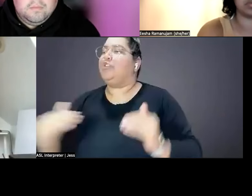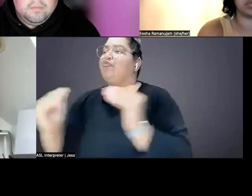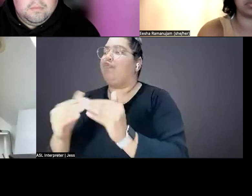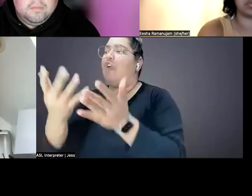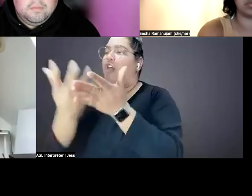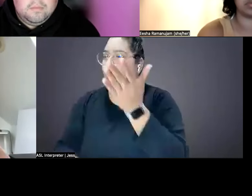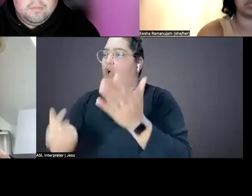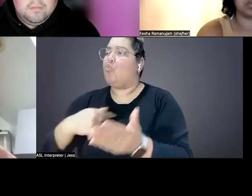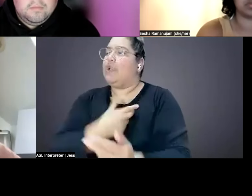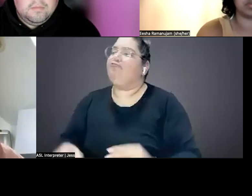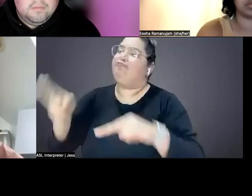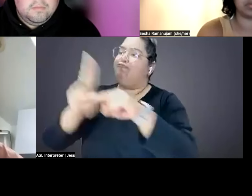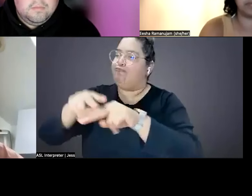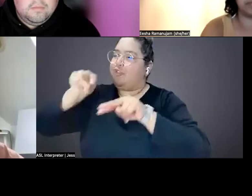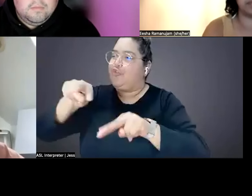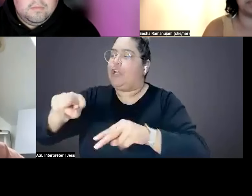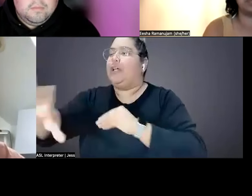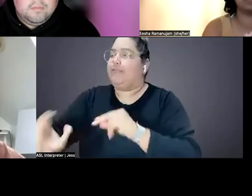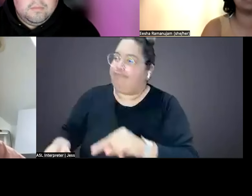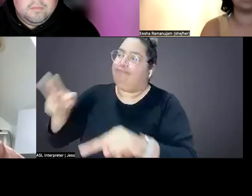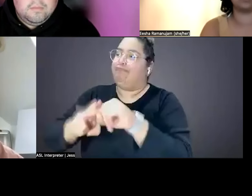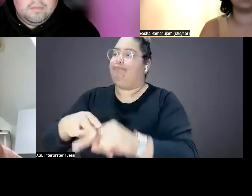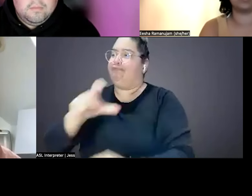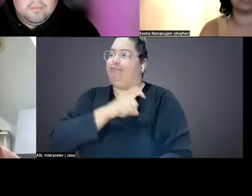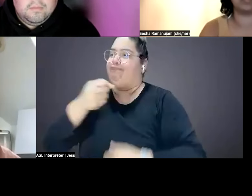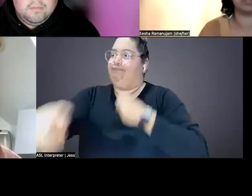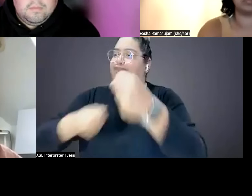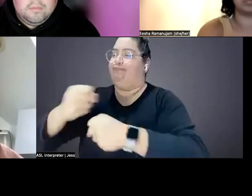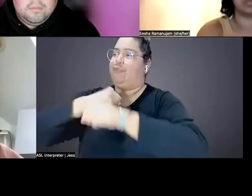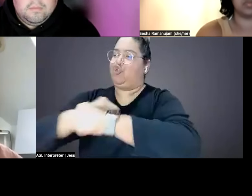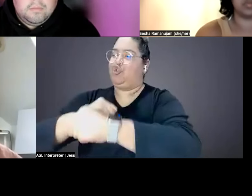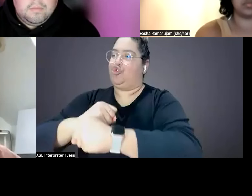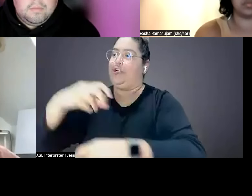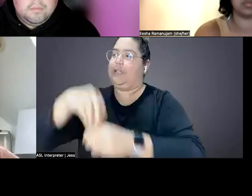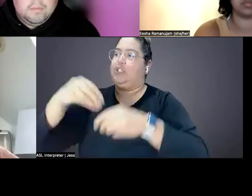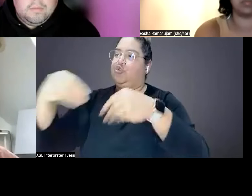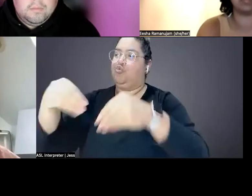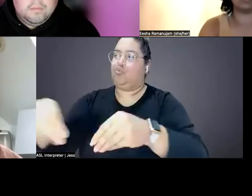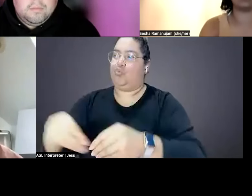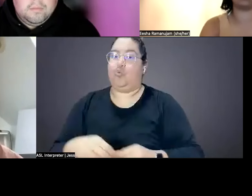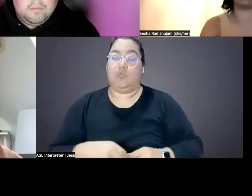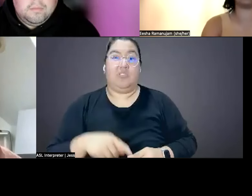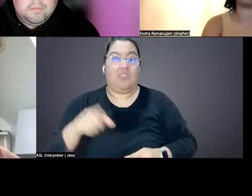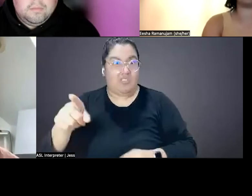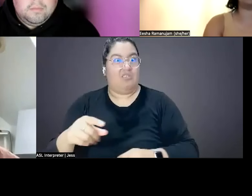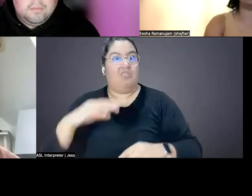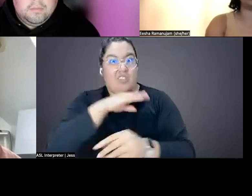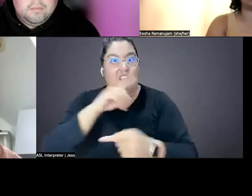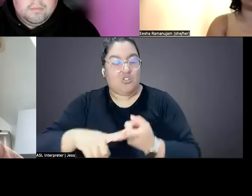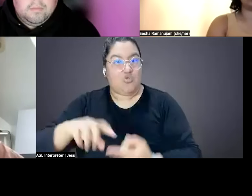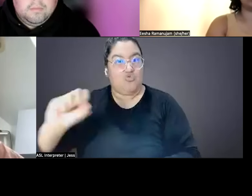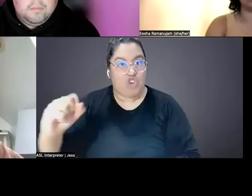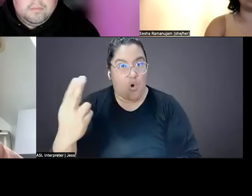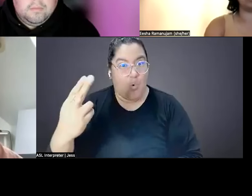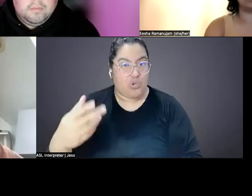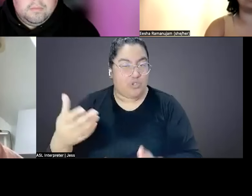more private policing in their stores. I don't know, Frankie, do you want to add anything on that?